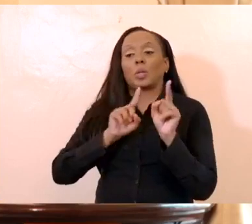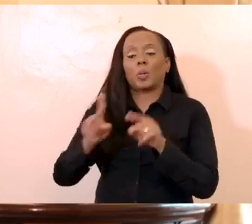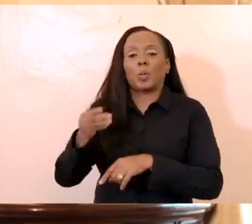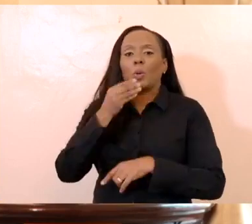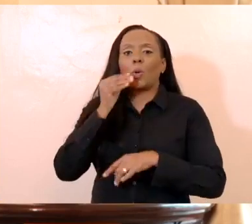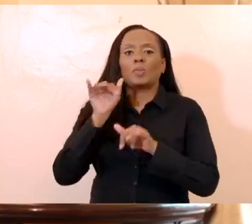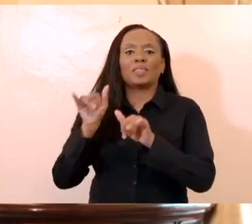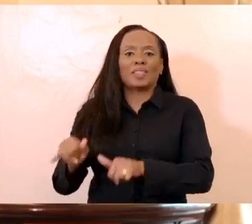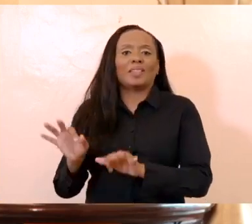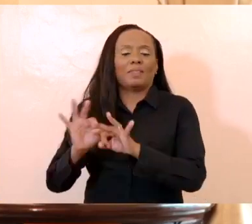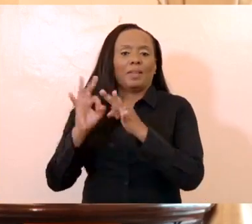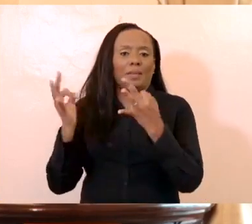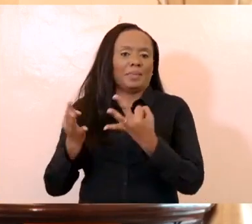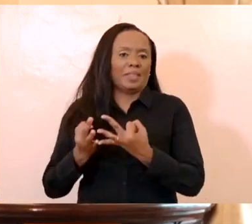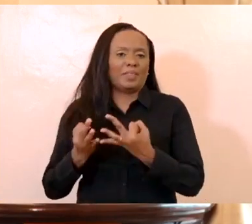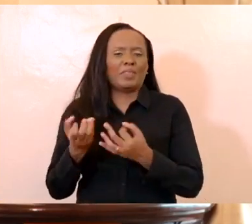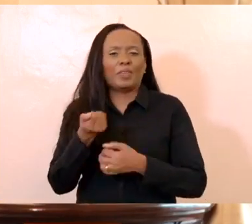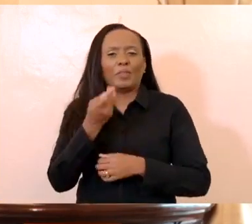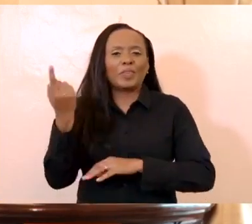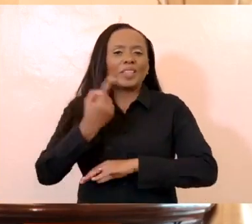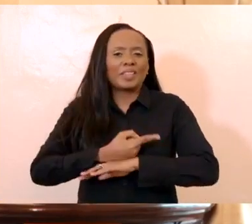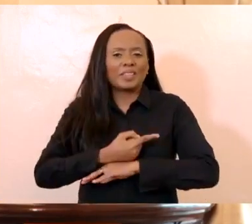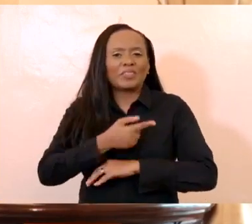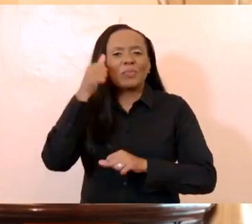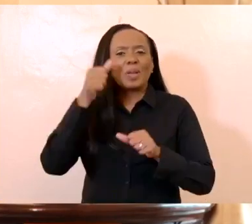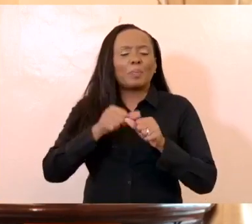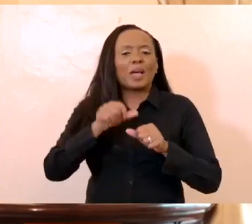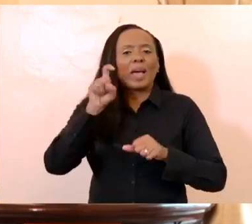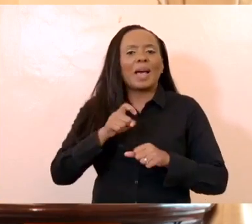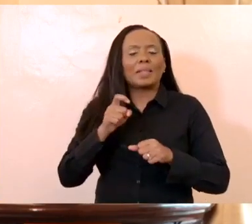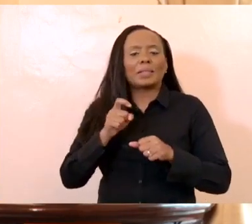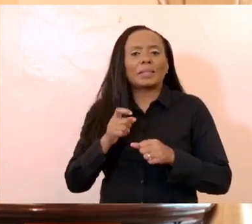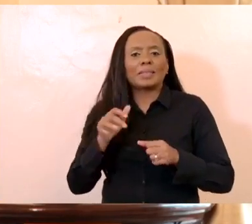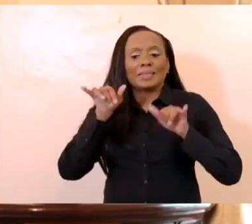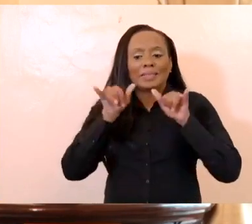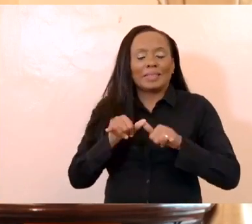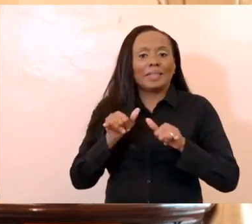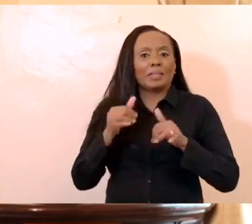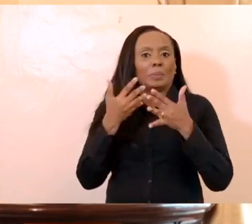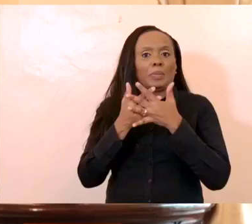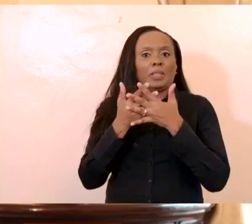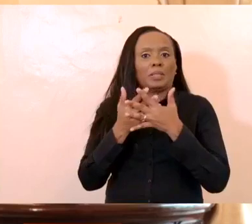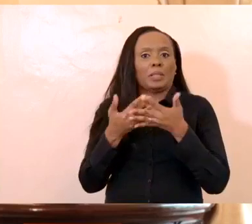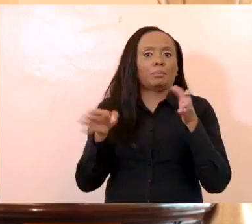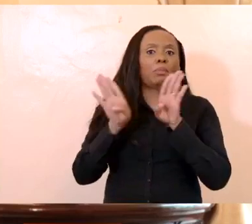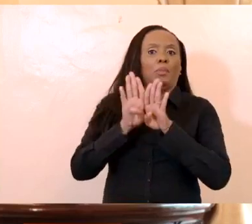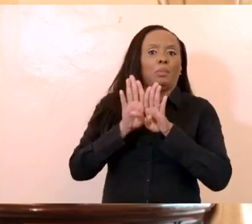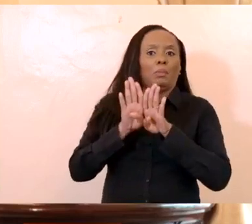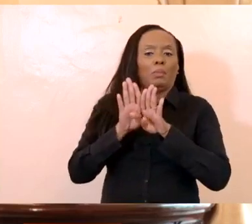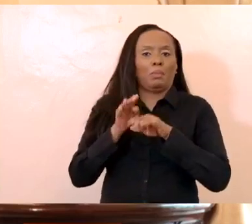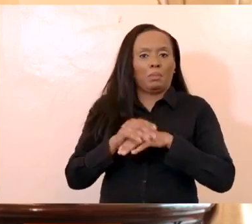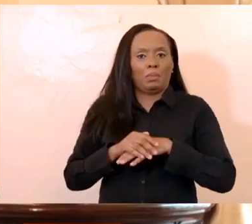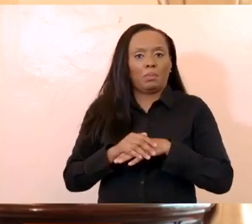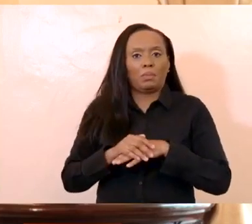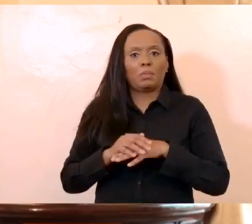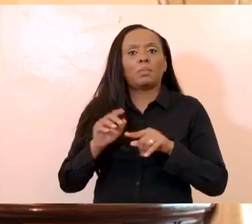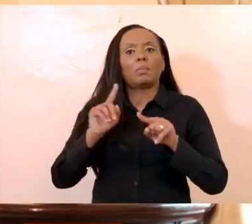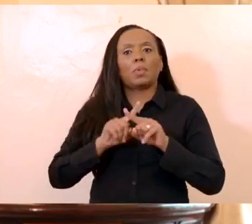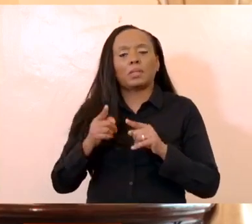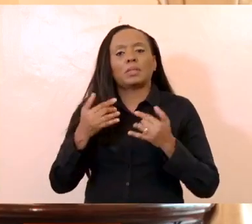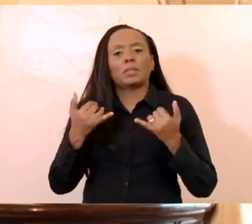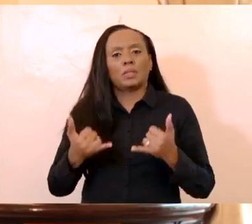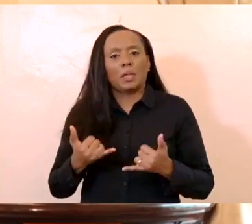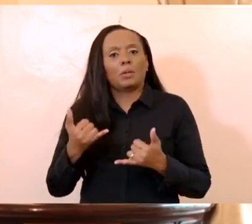and I think the first one is due to report either tomorrow or on Monday to be reintegrated into the shift system at